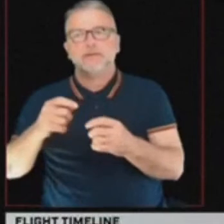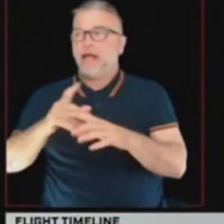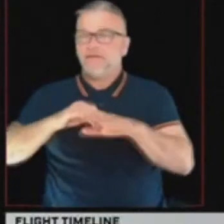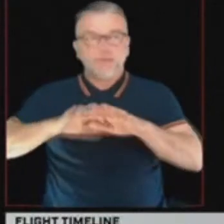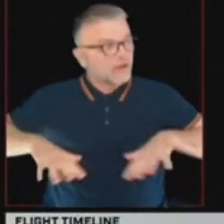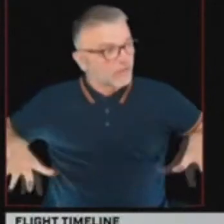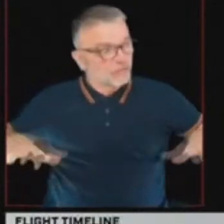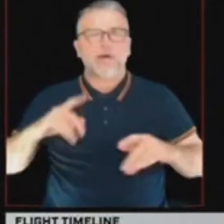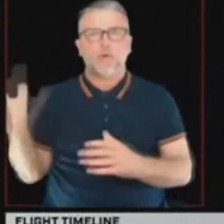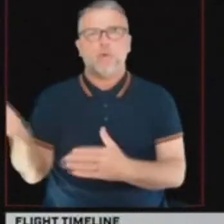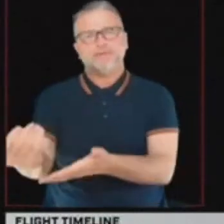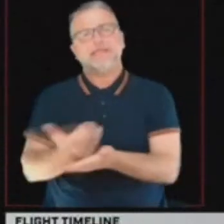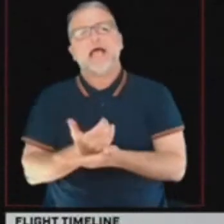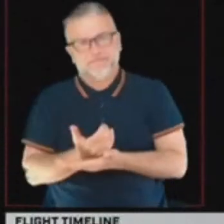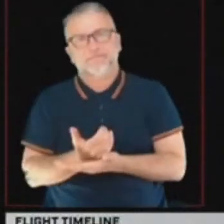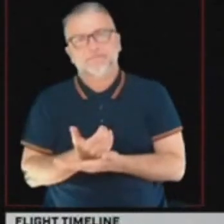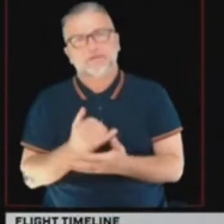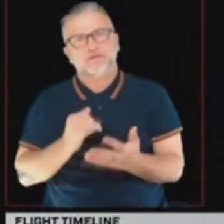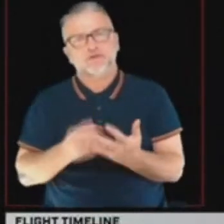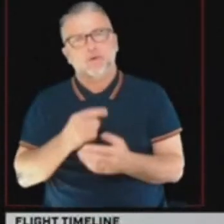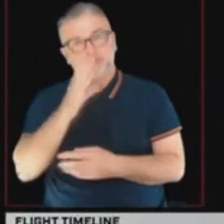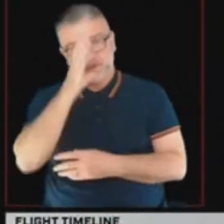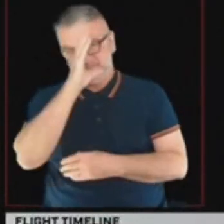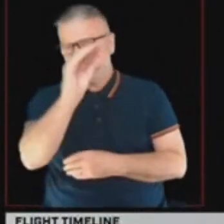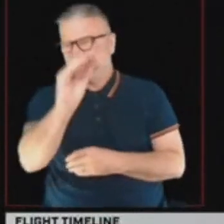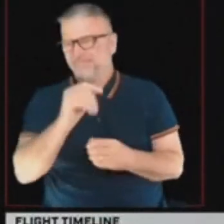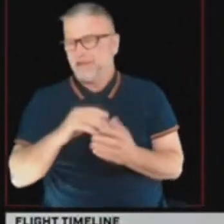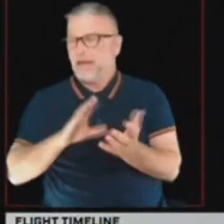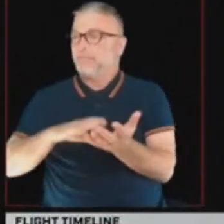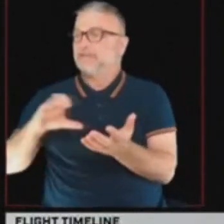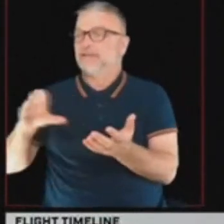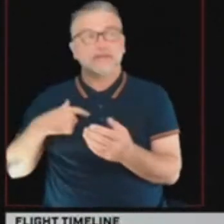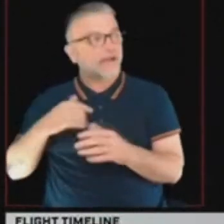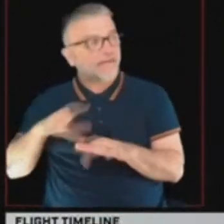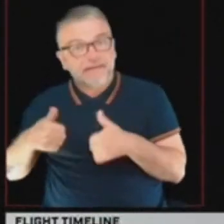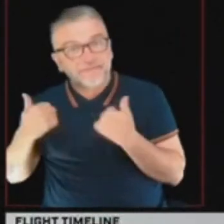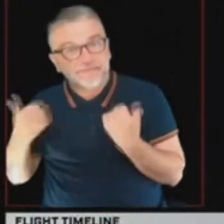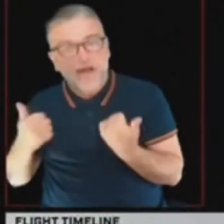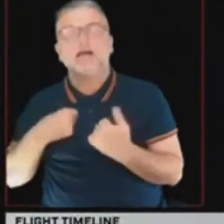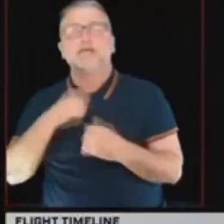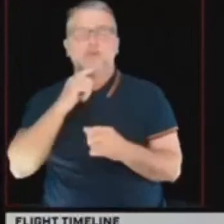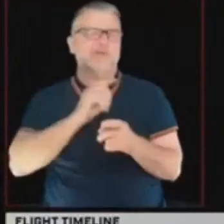of our mission. So yeah, just a quick update here from the MCC. We'll be back with more in a moment.